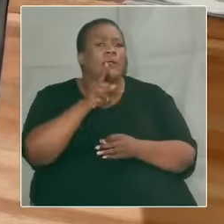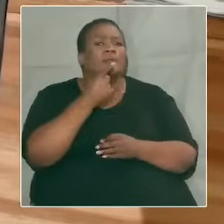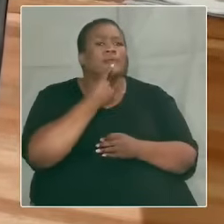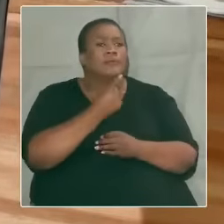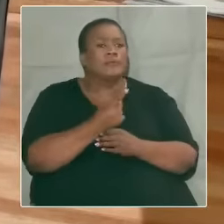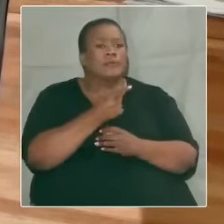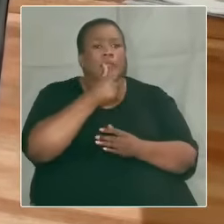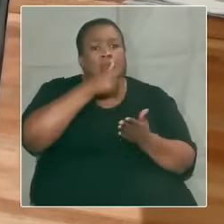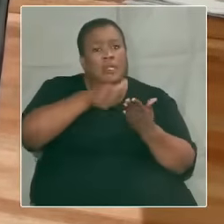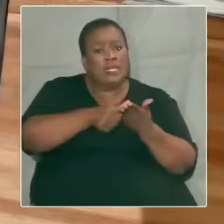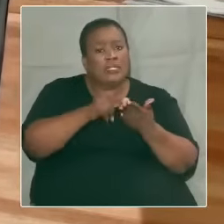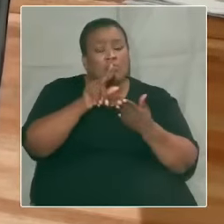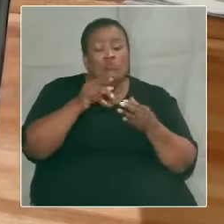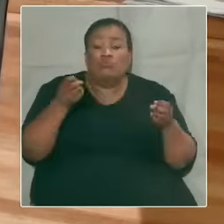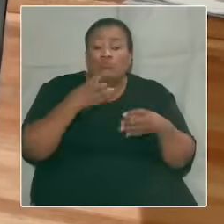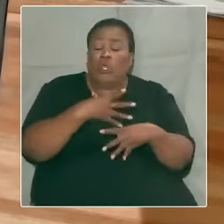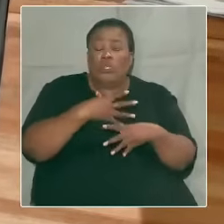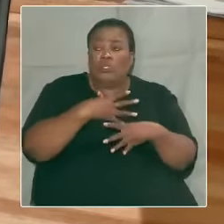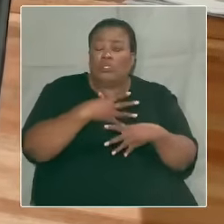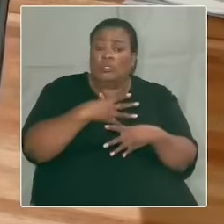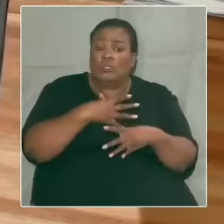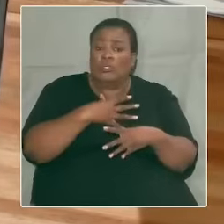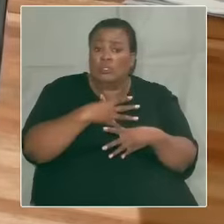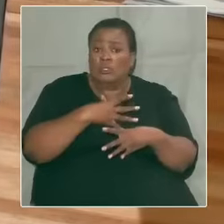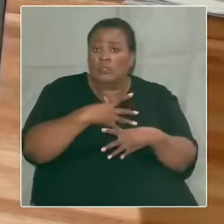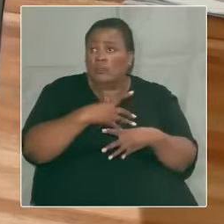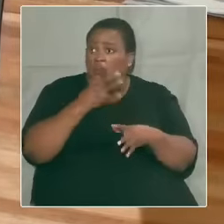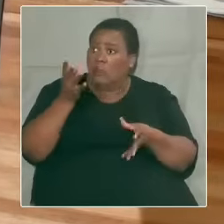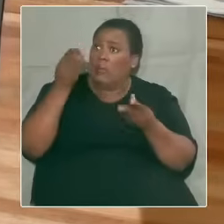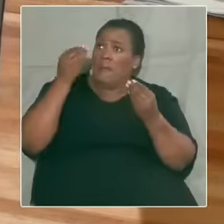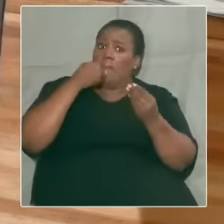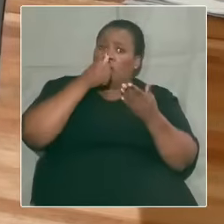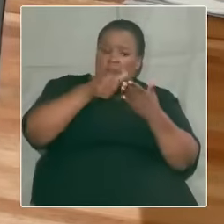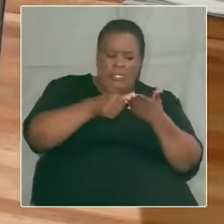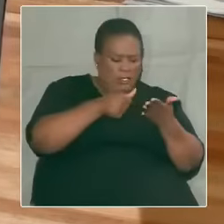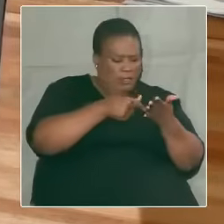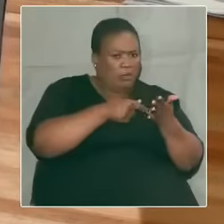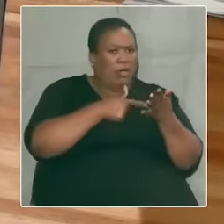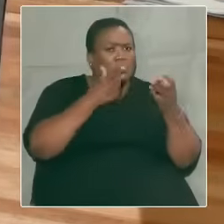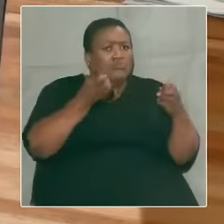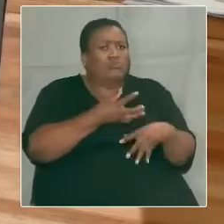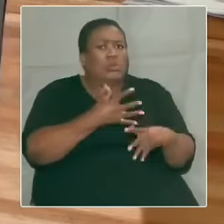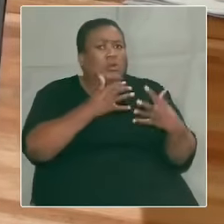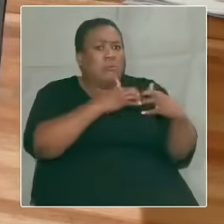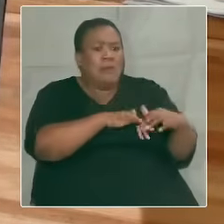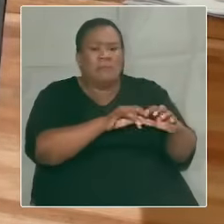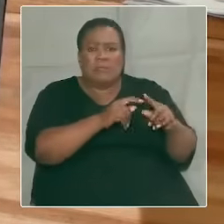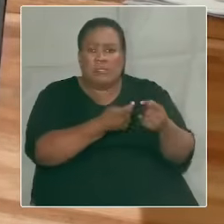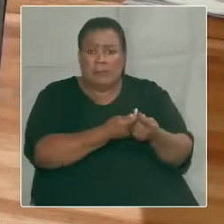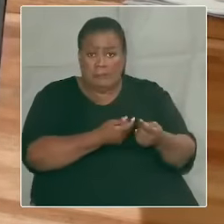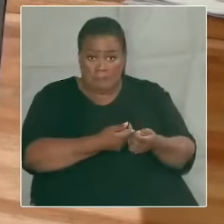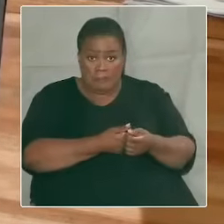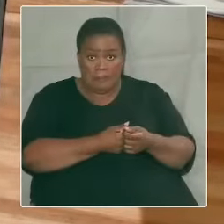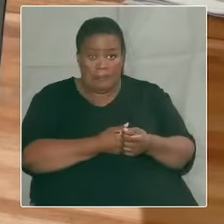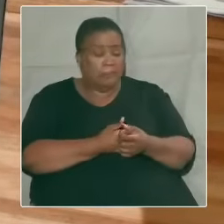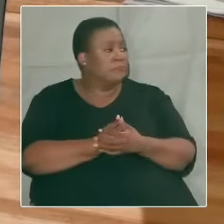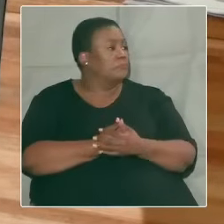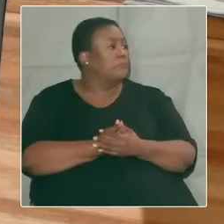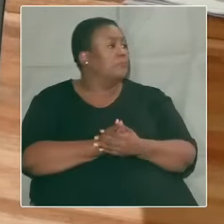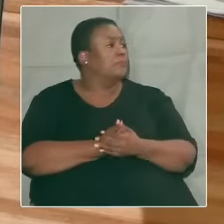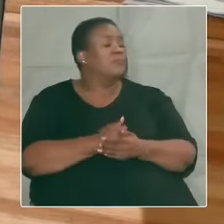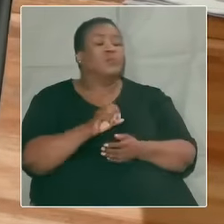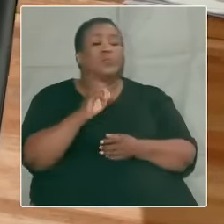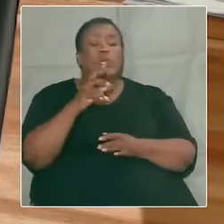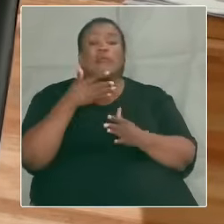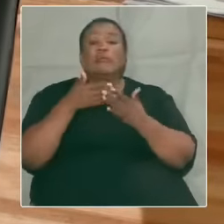that letter, you say it came as a shock and a surprise. But let's deal with it when we get to that point. Mr. Mtau, before you